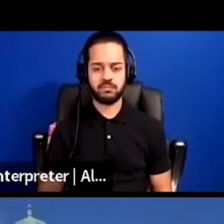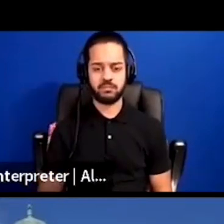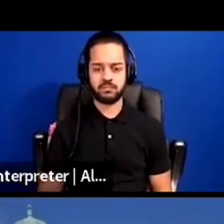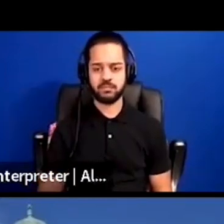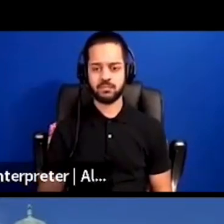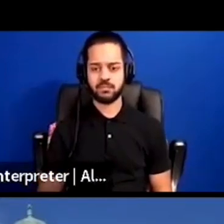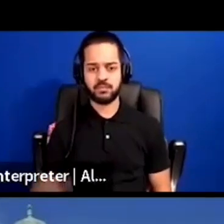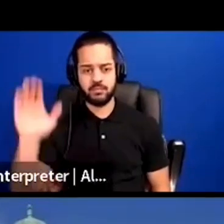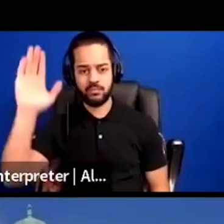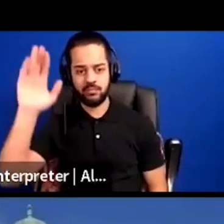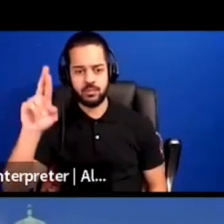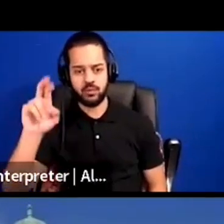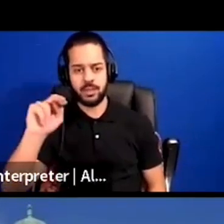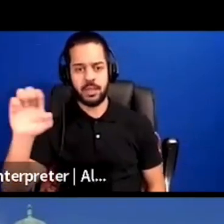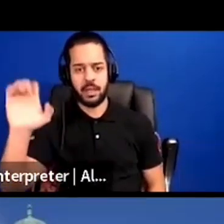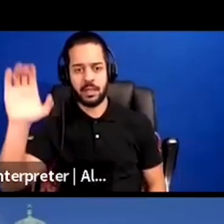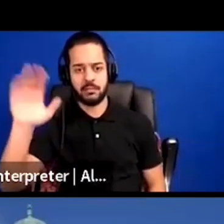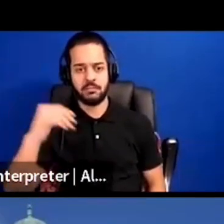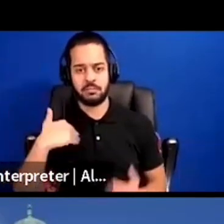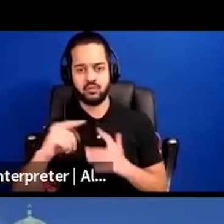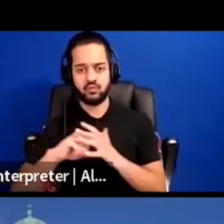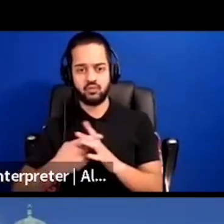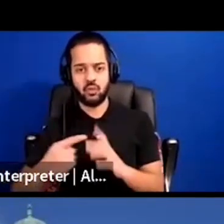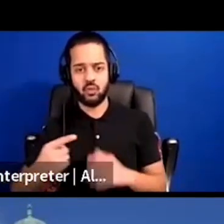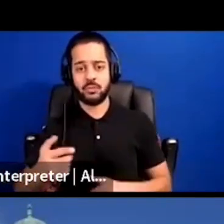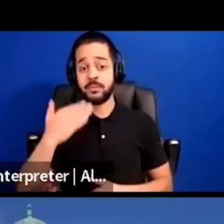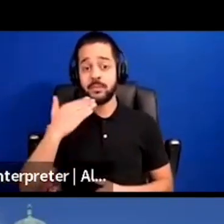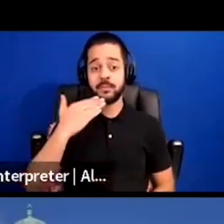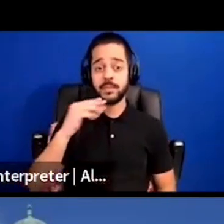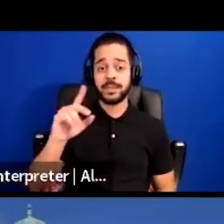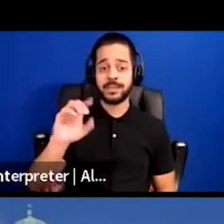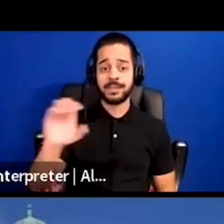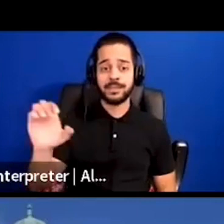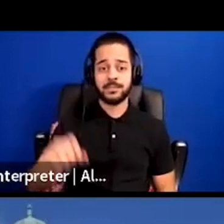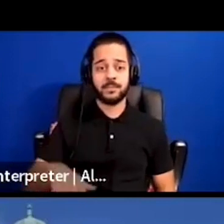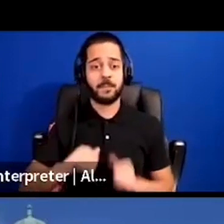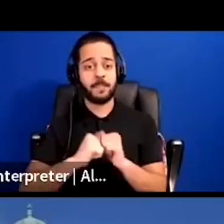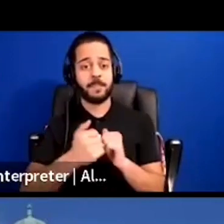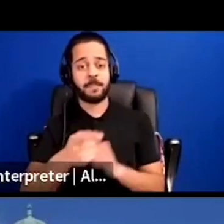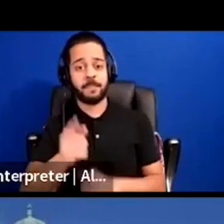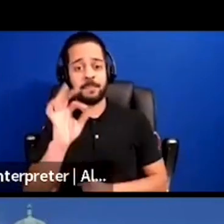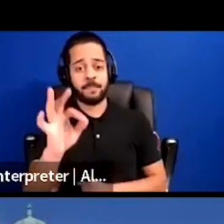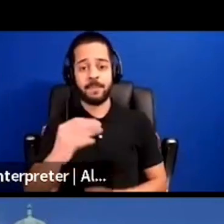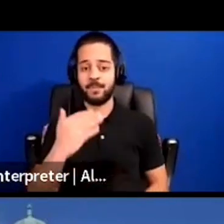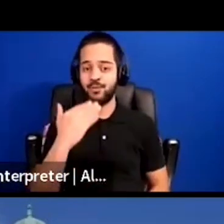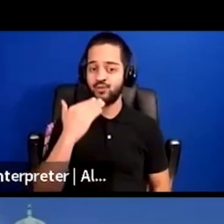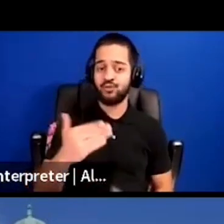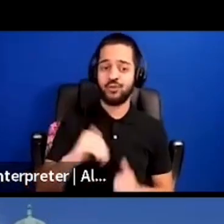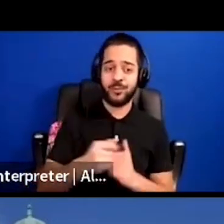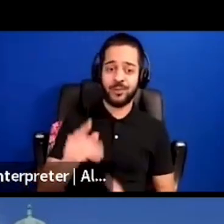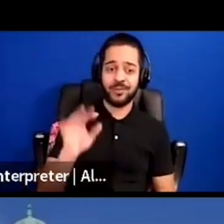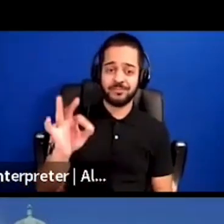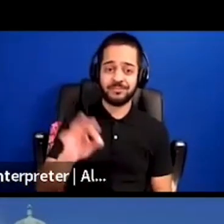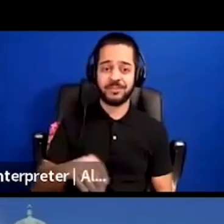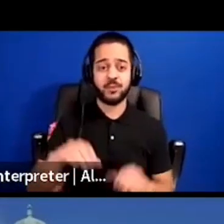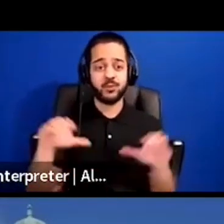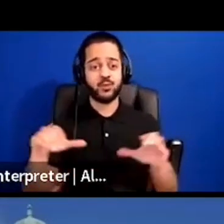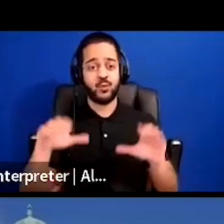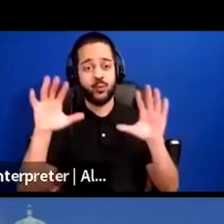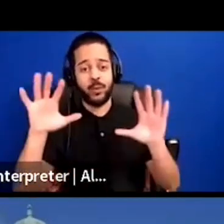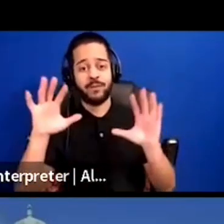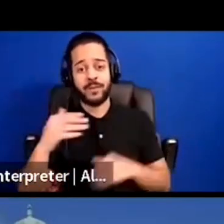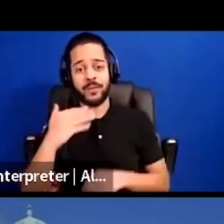Hi, Renee. I'll start on this one. Thanks, Dee. How are you? I'm good. How are you? Doing wonderful. Thank